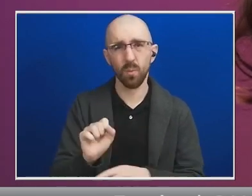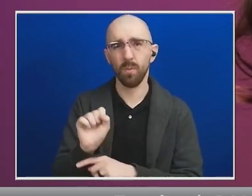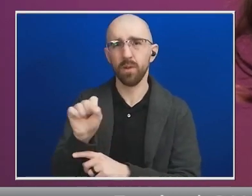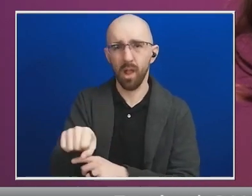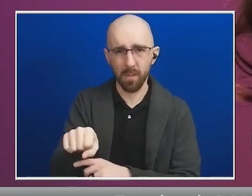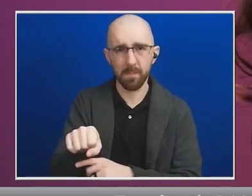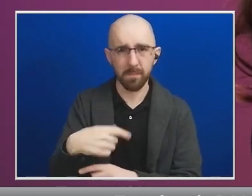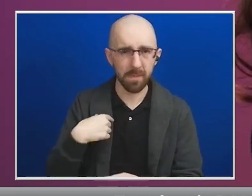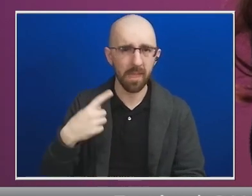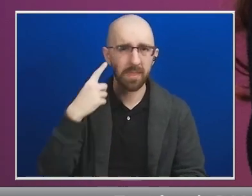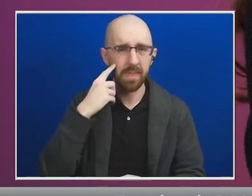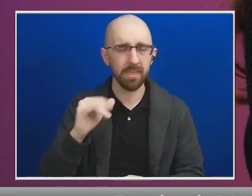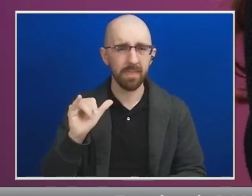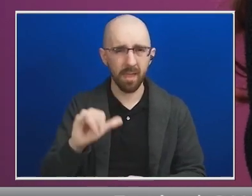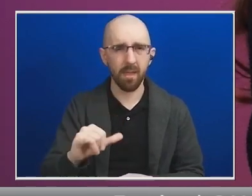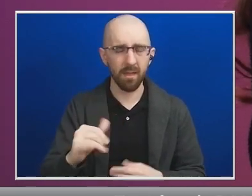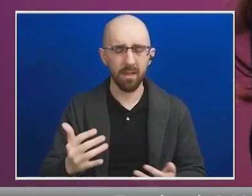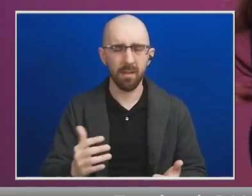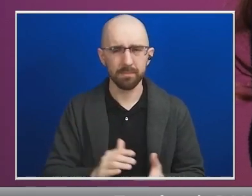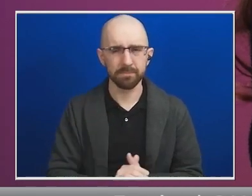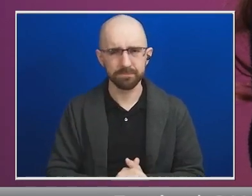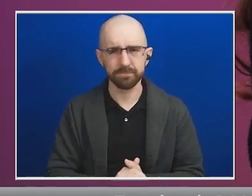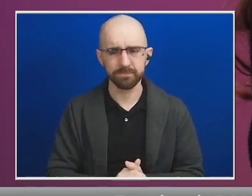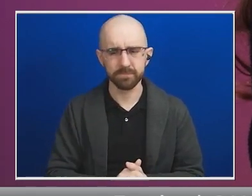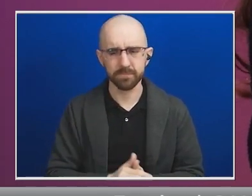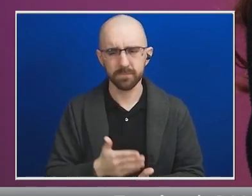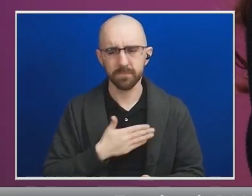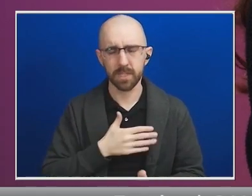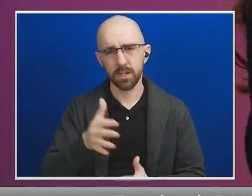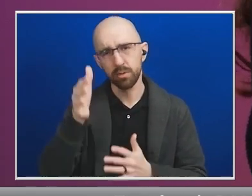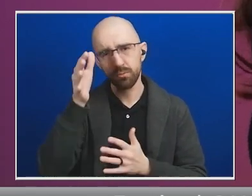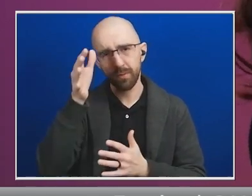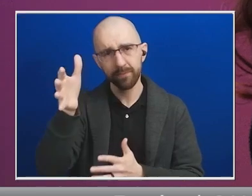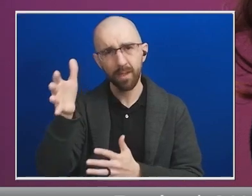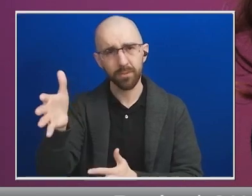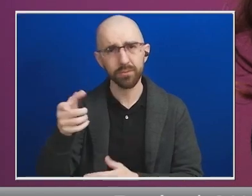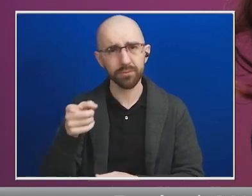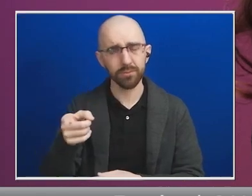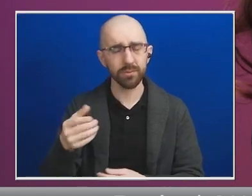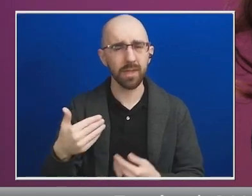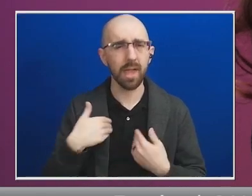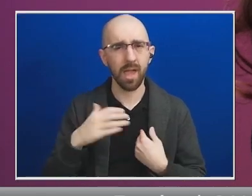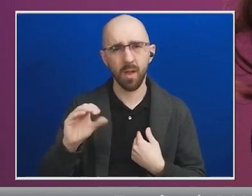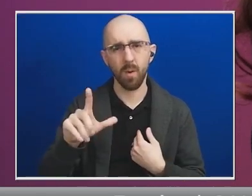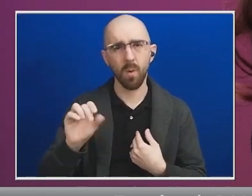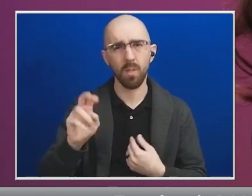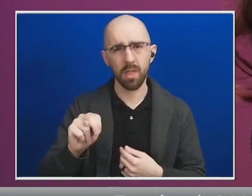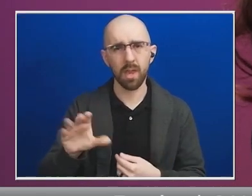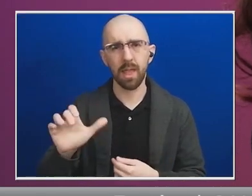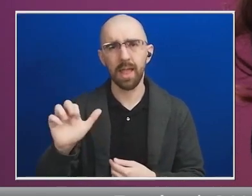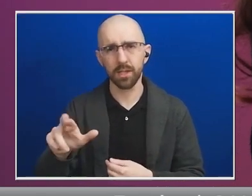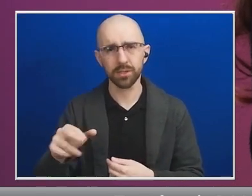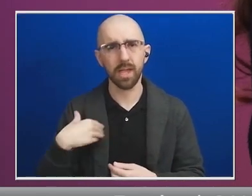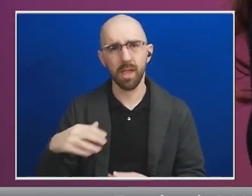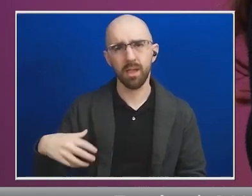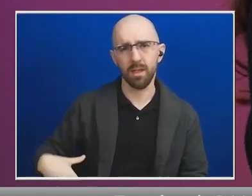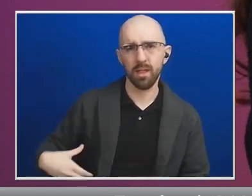that, my grandfather had colon cancer and had a colostomy, and I know for